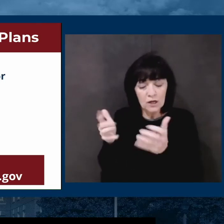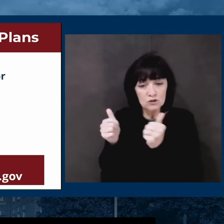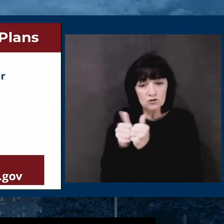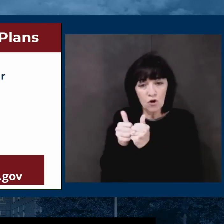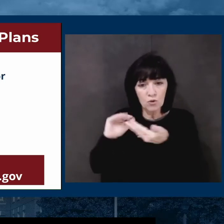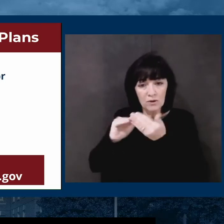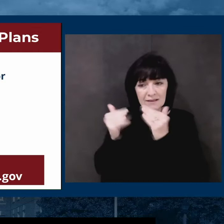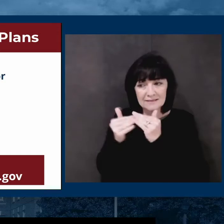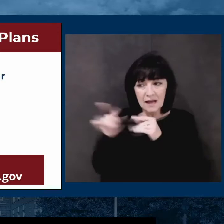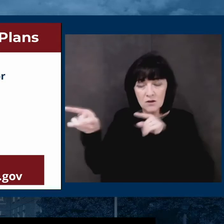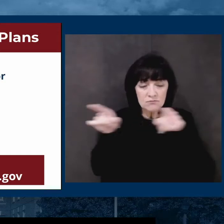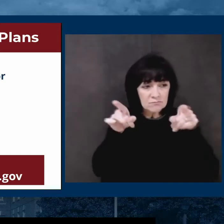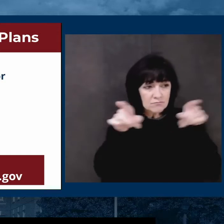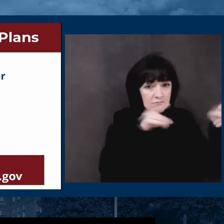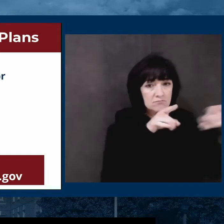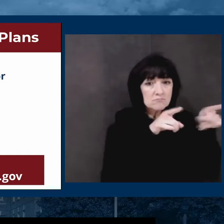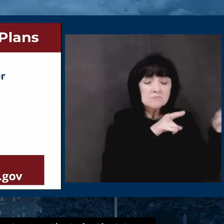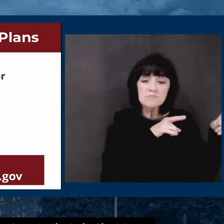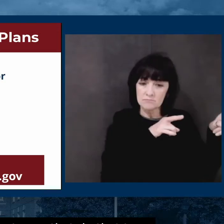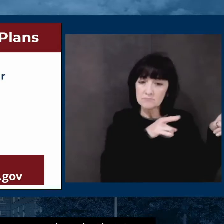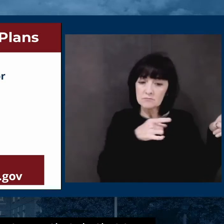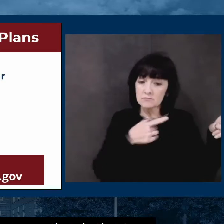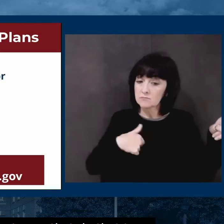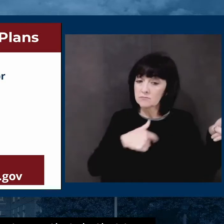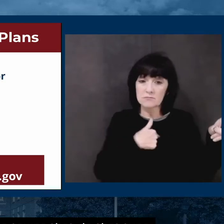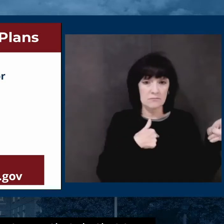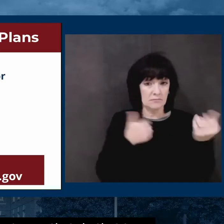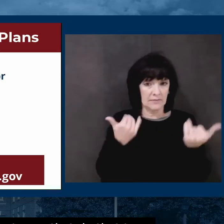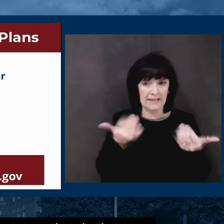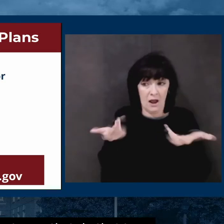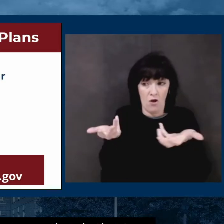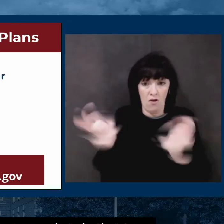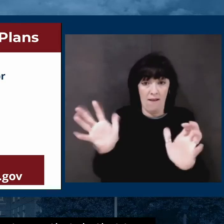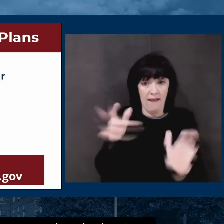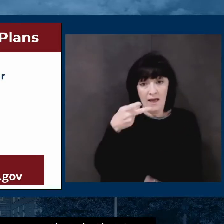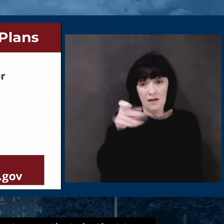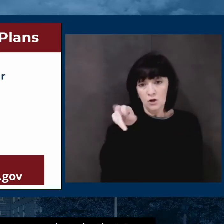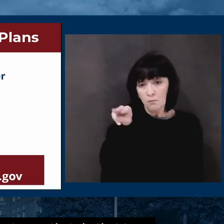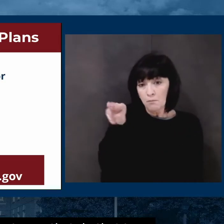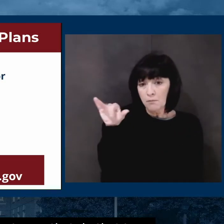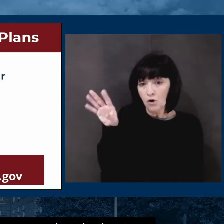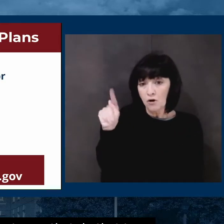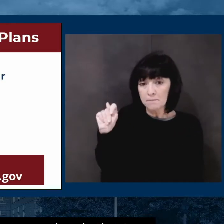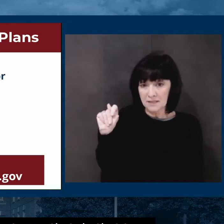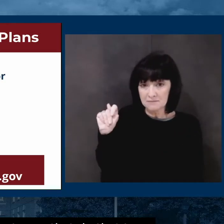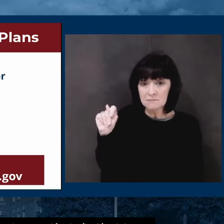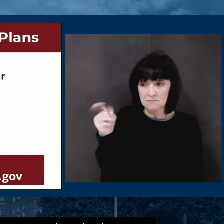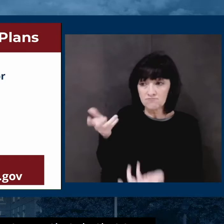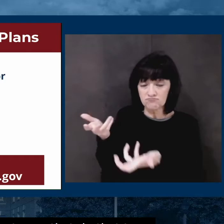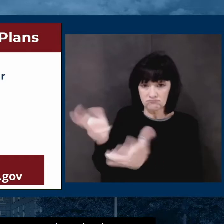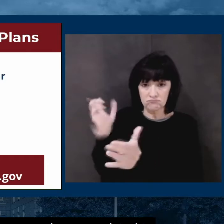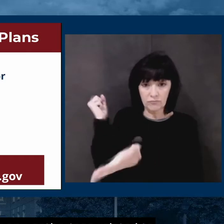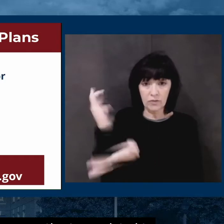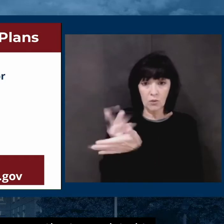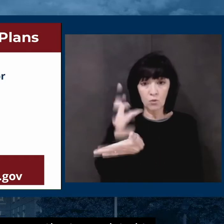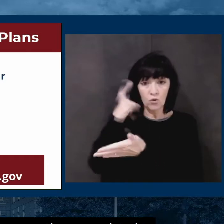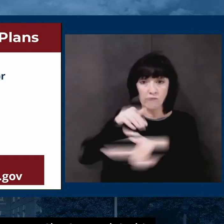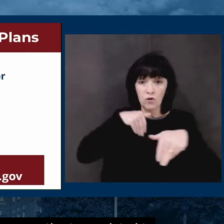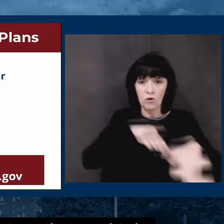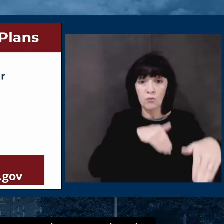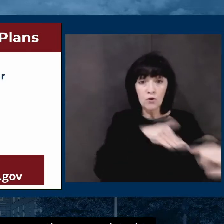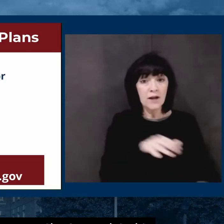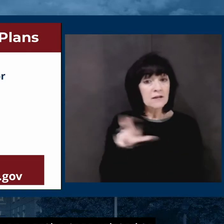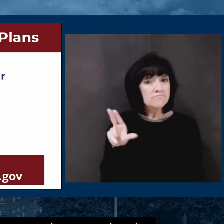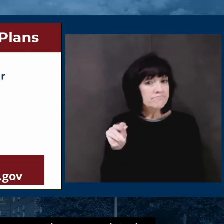And right now, we are not granting permits for any gatherings related to parades. We had issued a